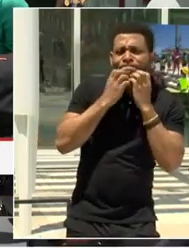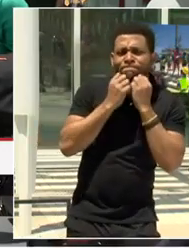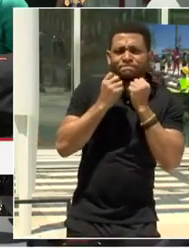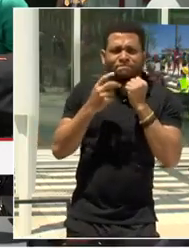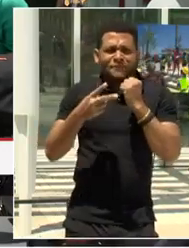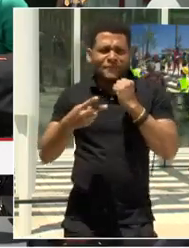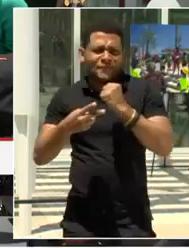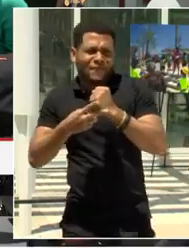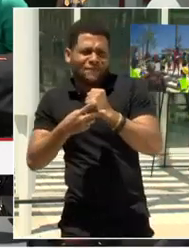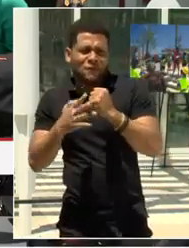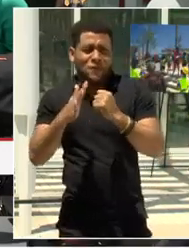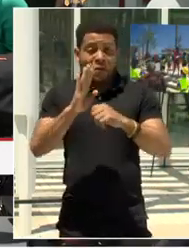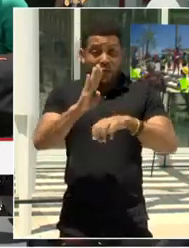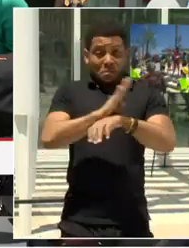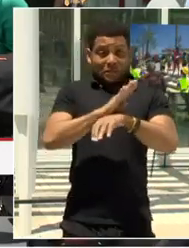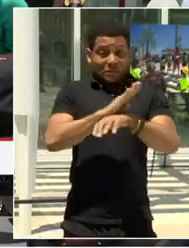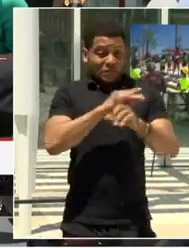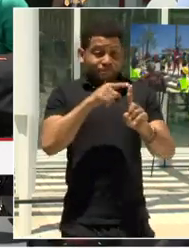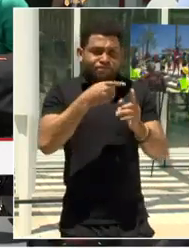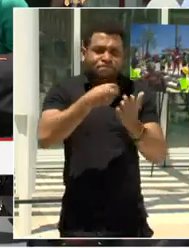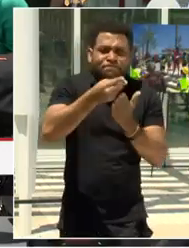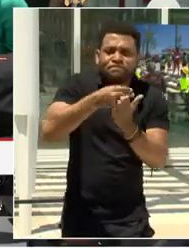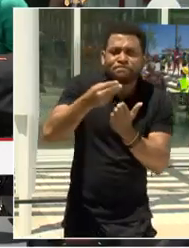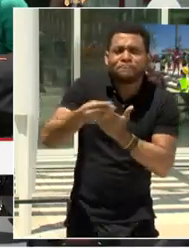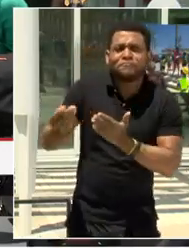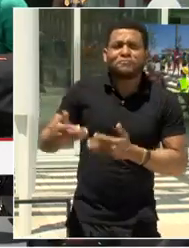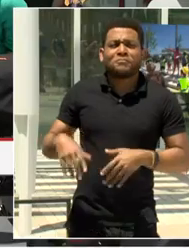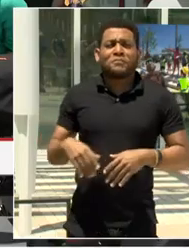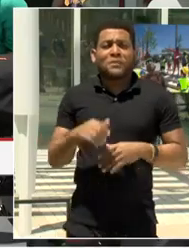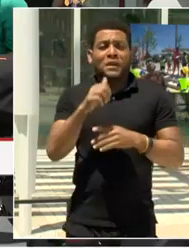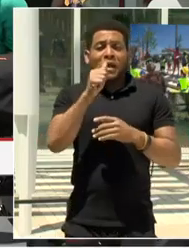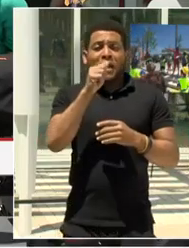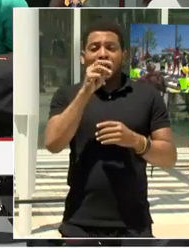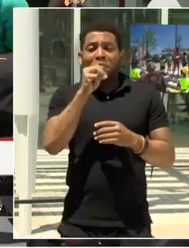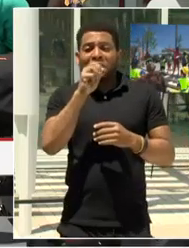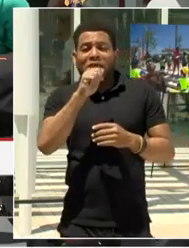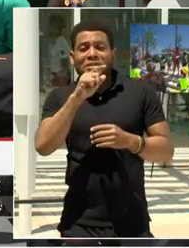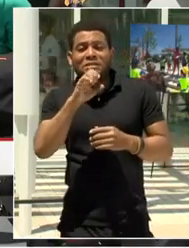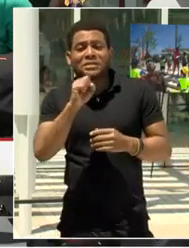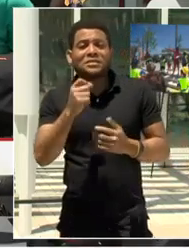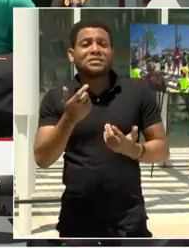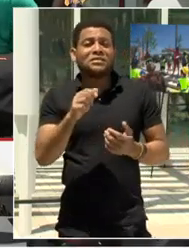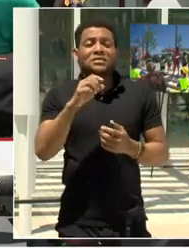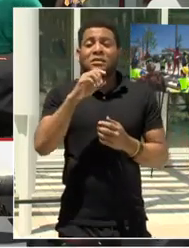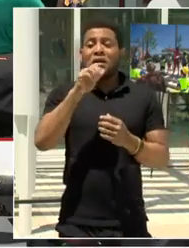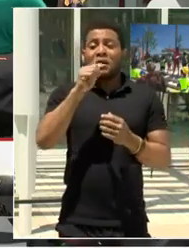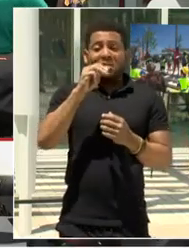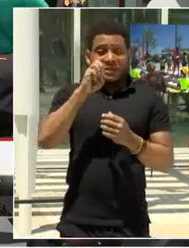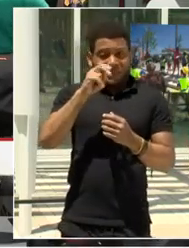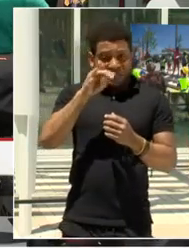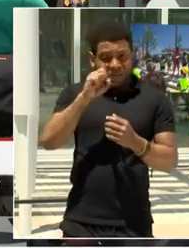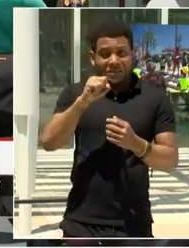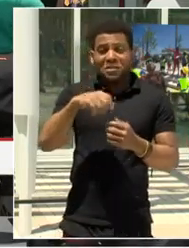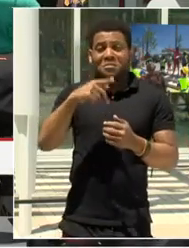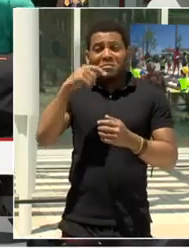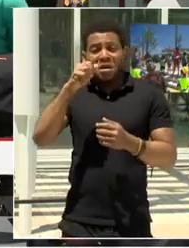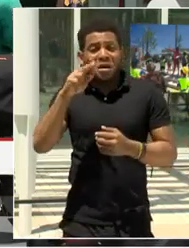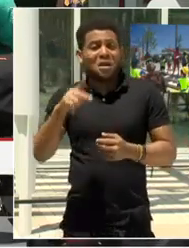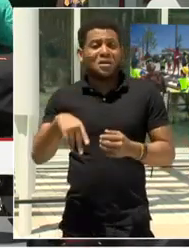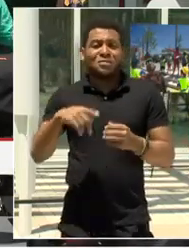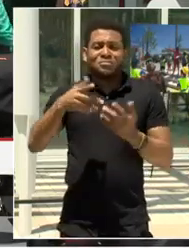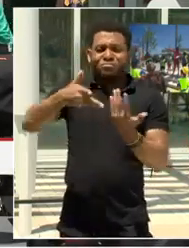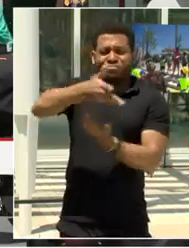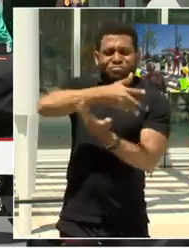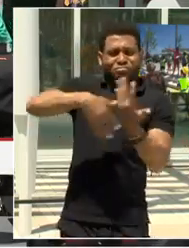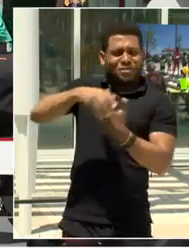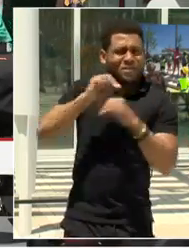use, retail amenities, and a massive amount of park space. And we learned that on our public space,